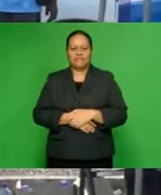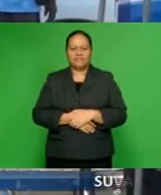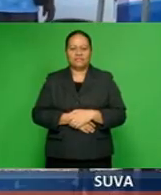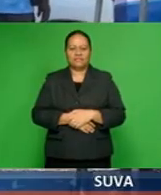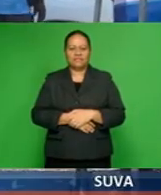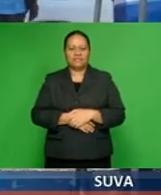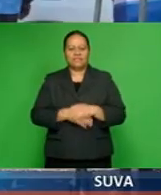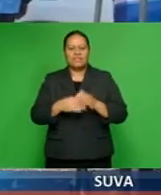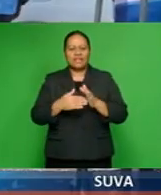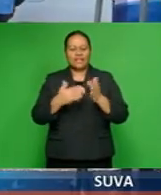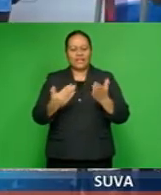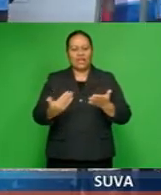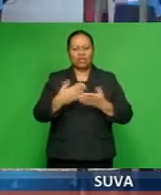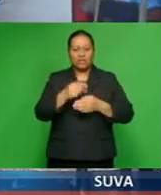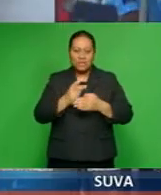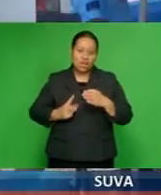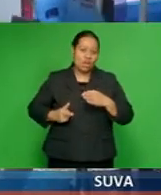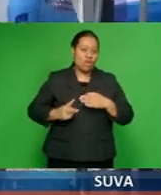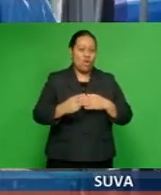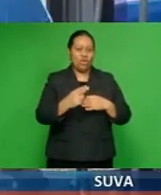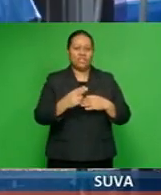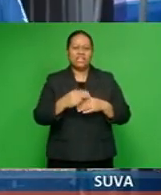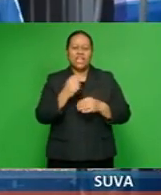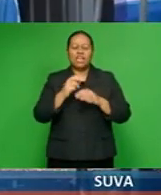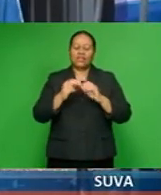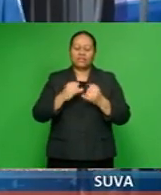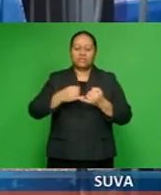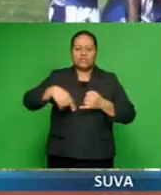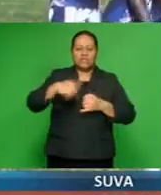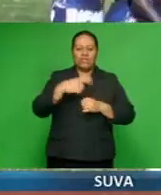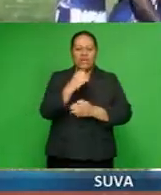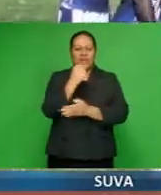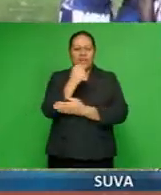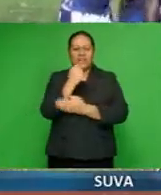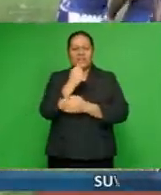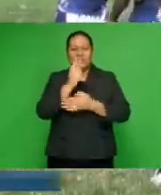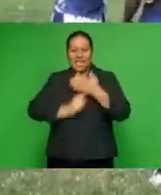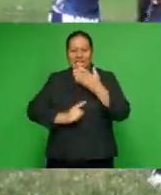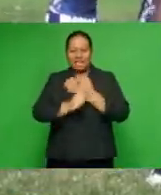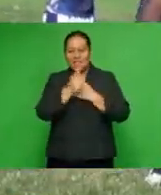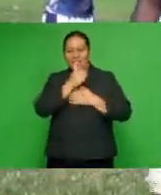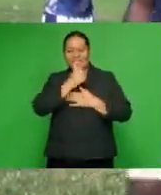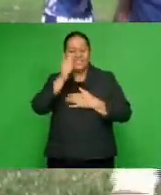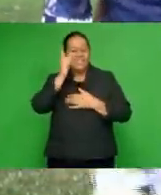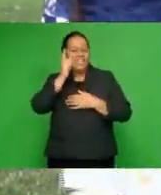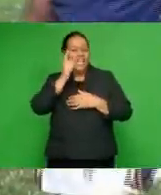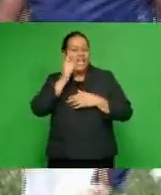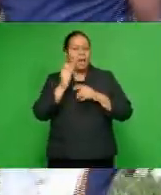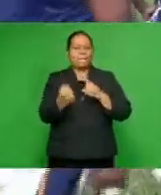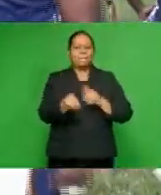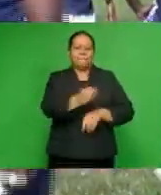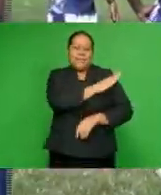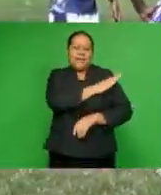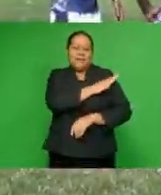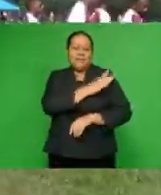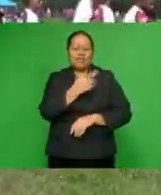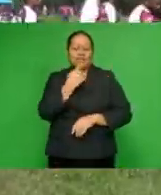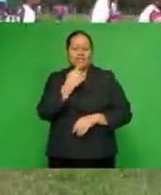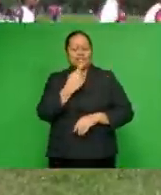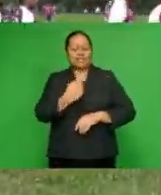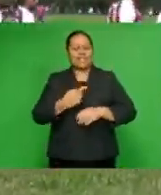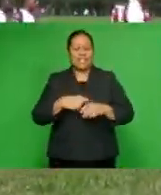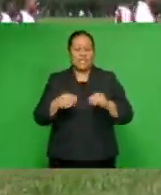While officiating the launch of the Suva Rugby Union pre-season match yesterday, Prime Minister Vorengen Bainimarama reiterated